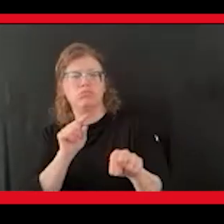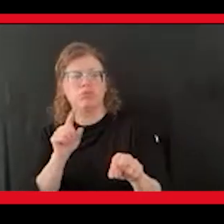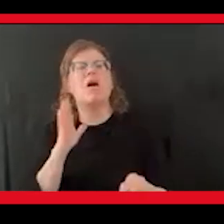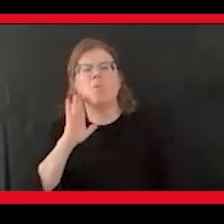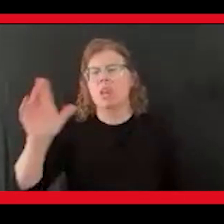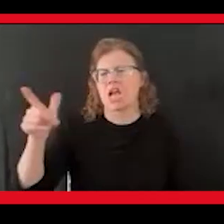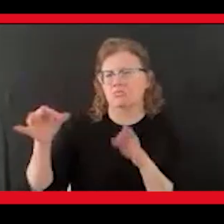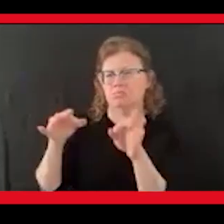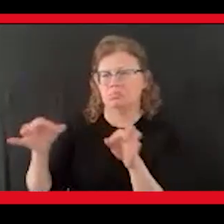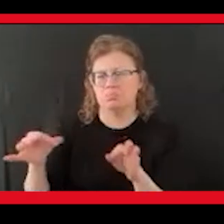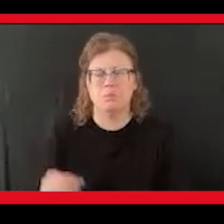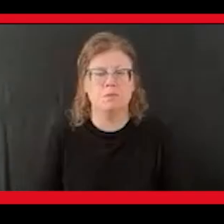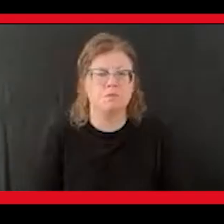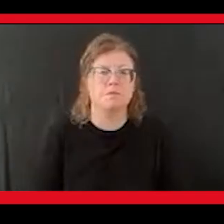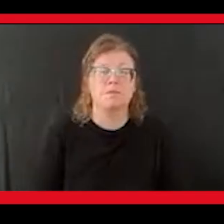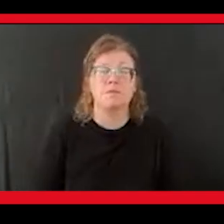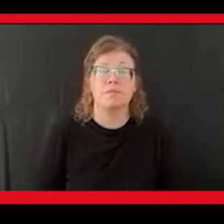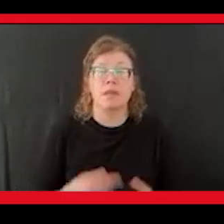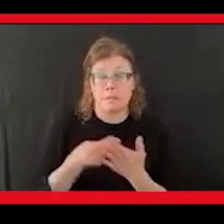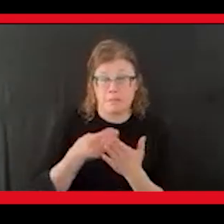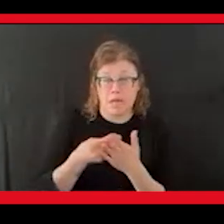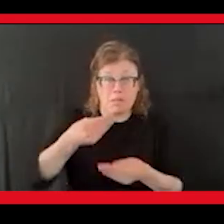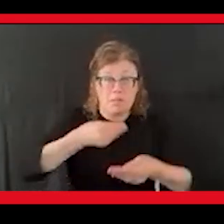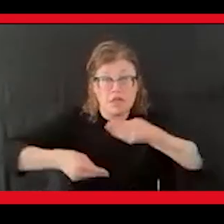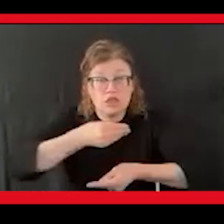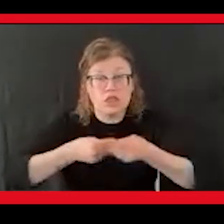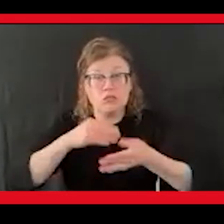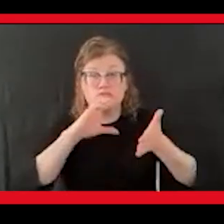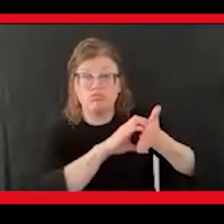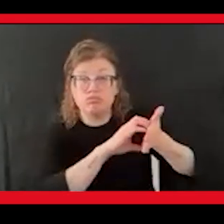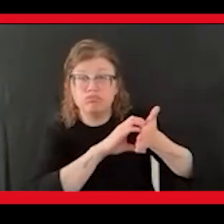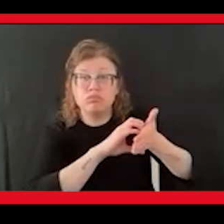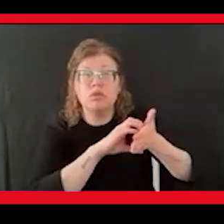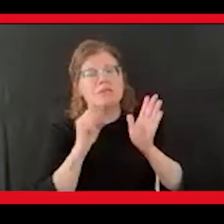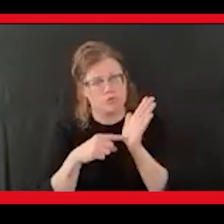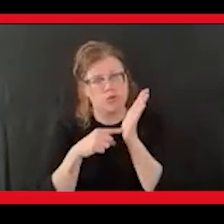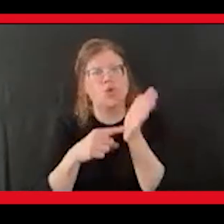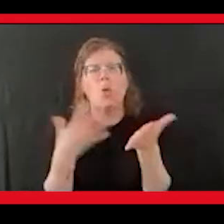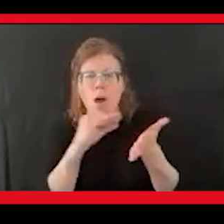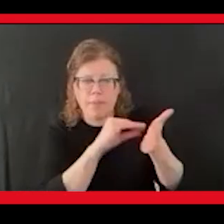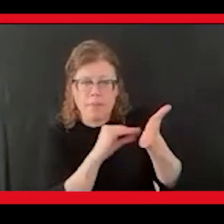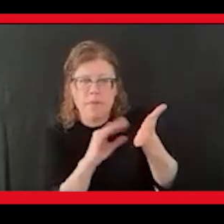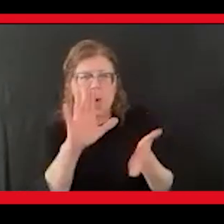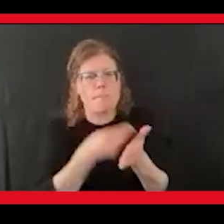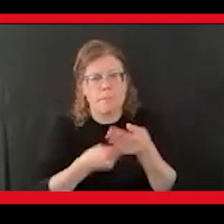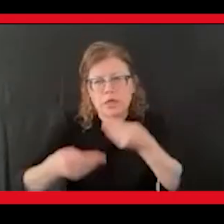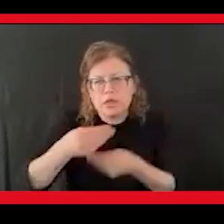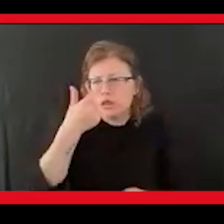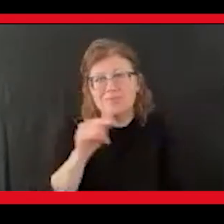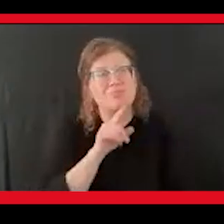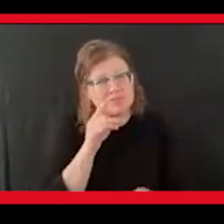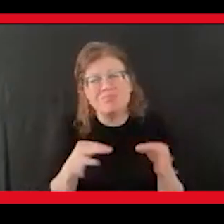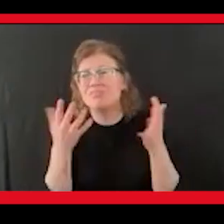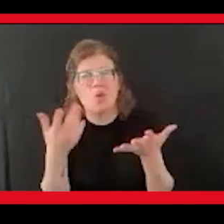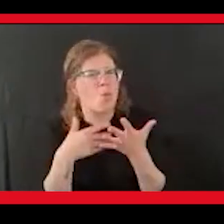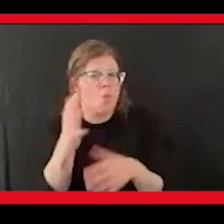section where you can show your relevant expenses and revenues. And then you will